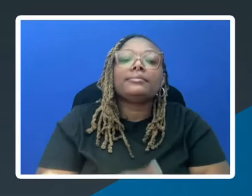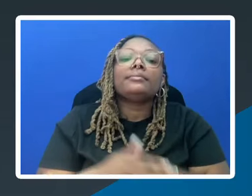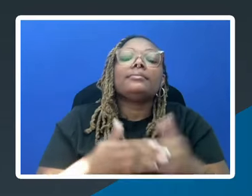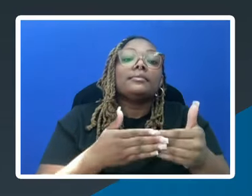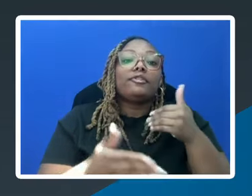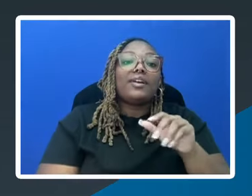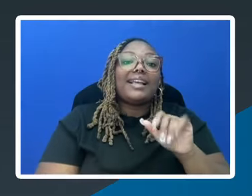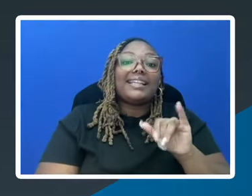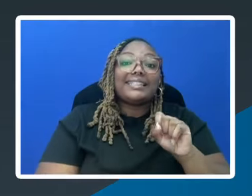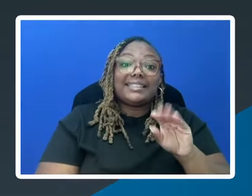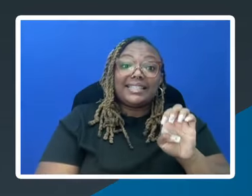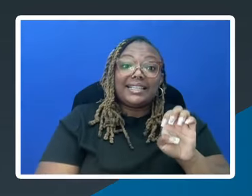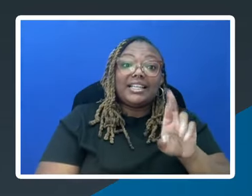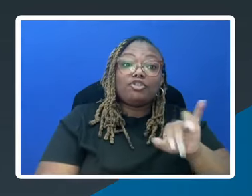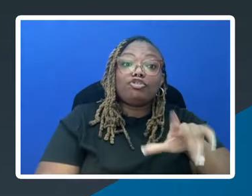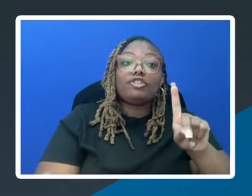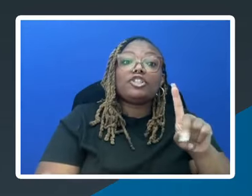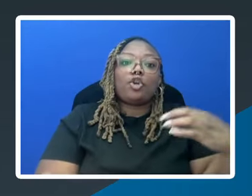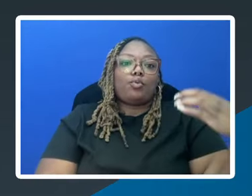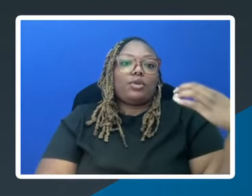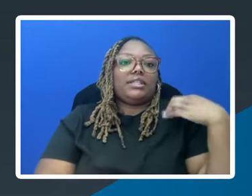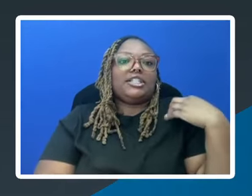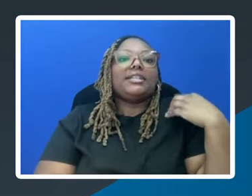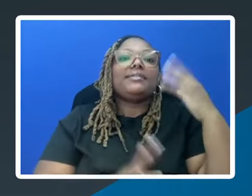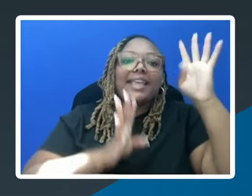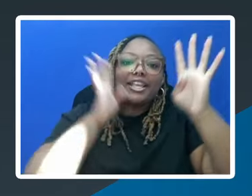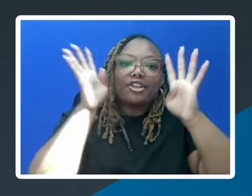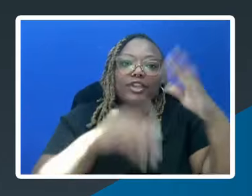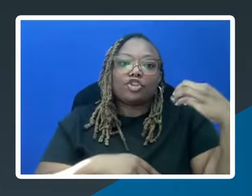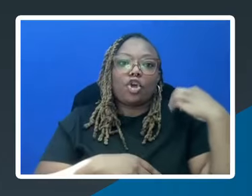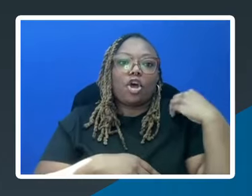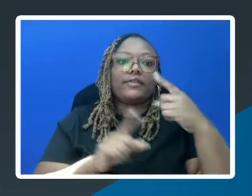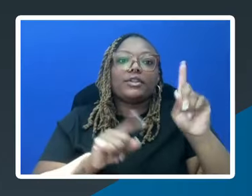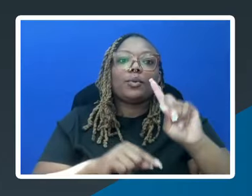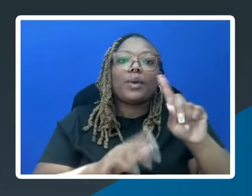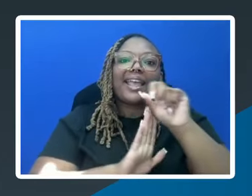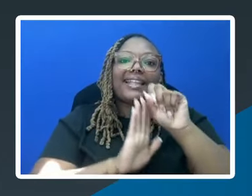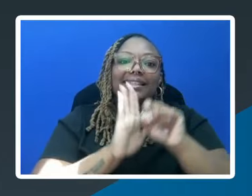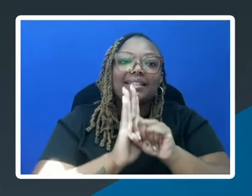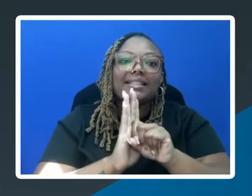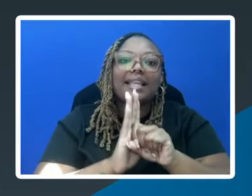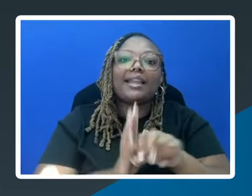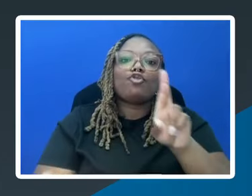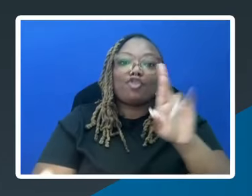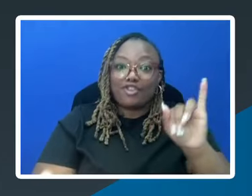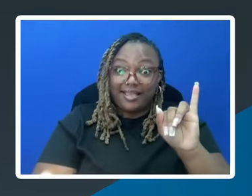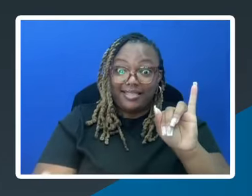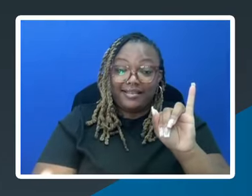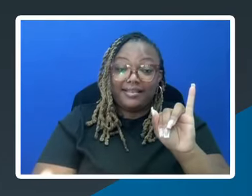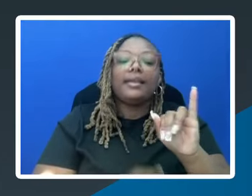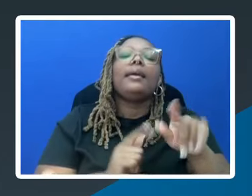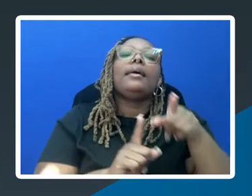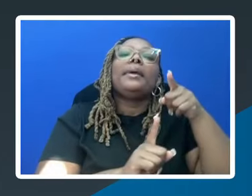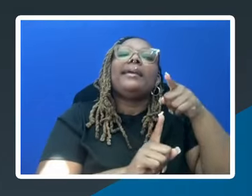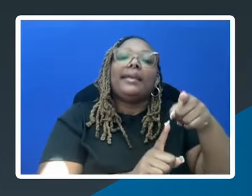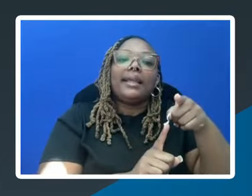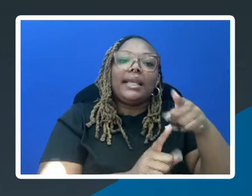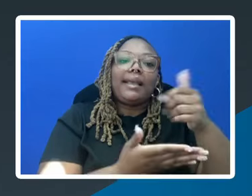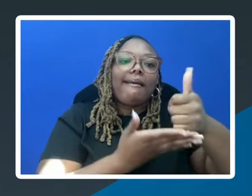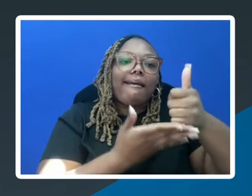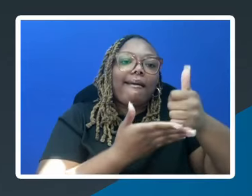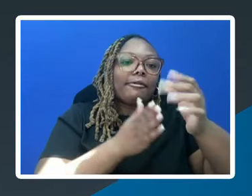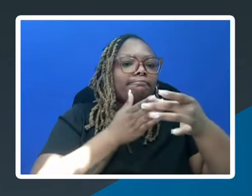Richard served as the Chief Innovation Officer for the state of Rhode Island, where he helped to lead a